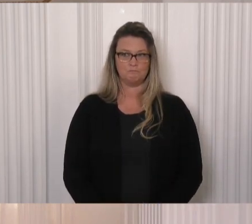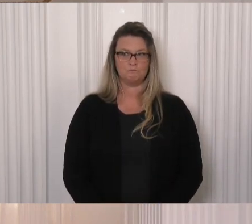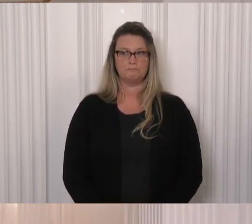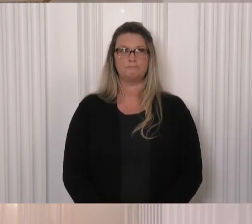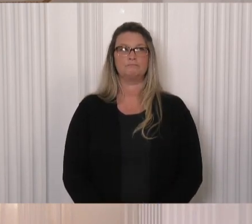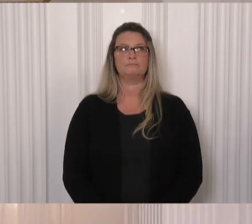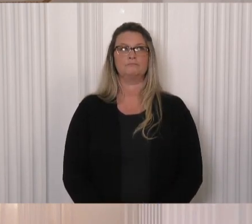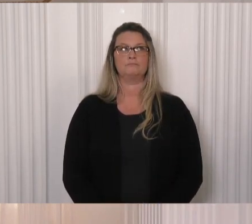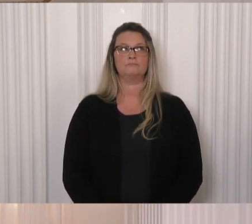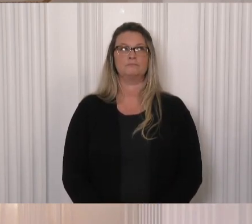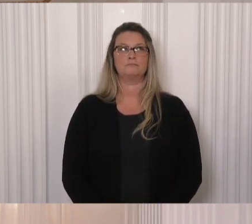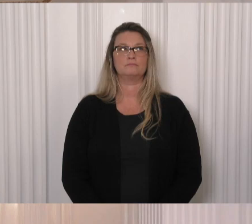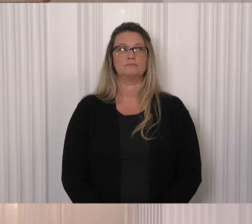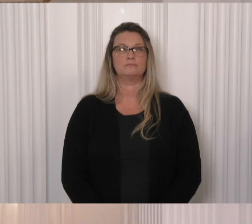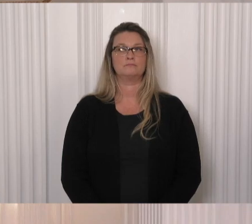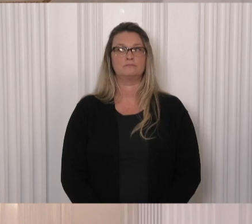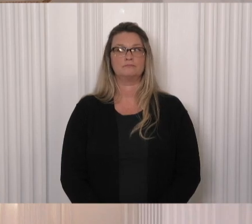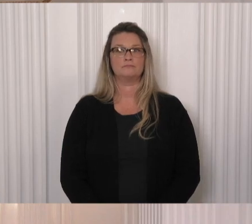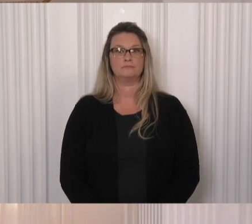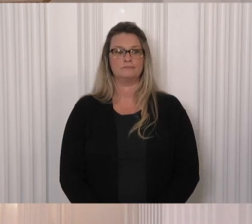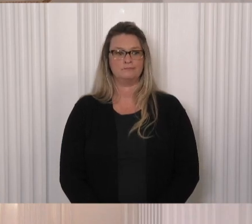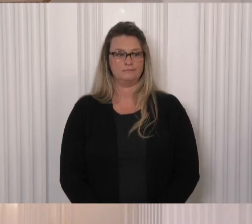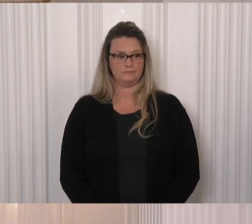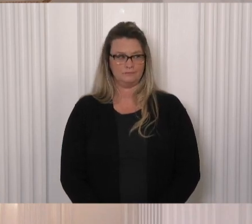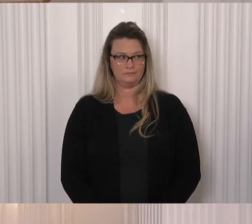There we go. We got you now.